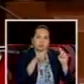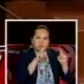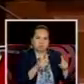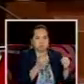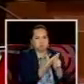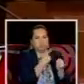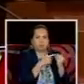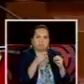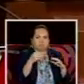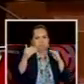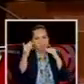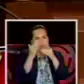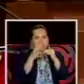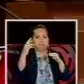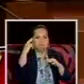measures